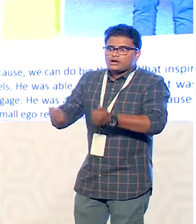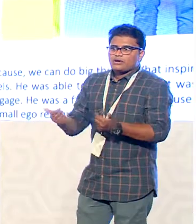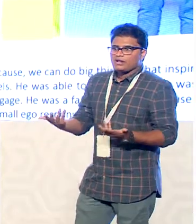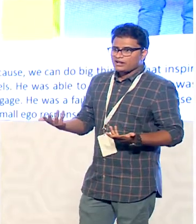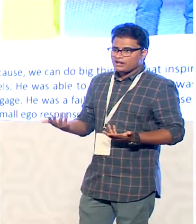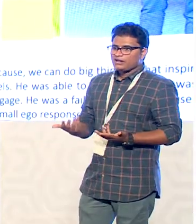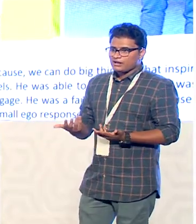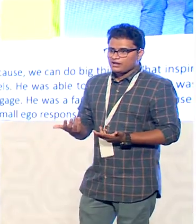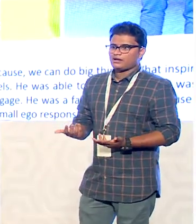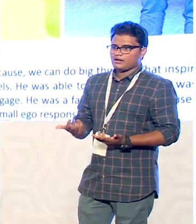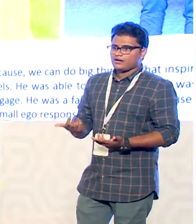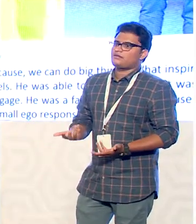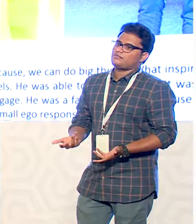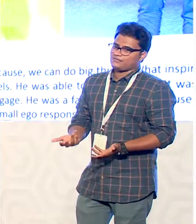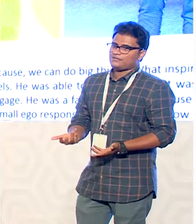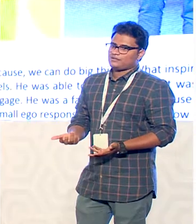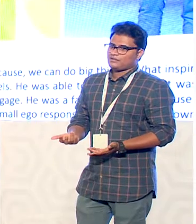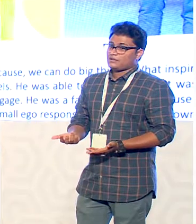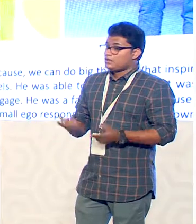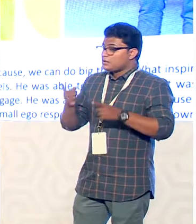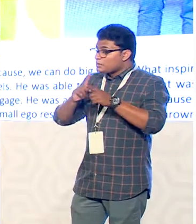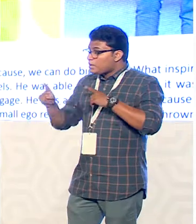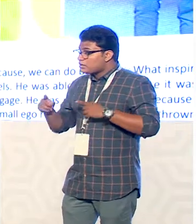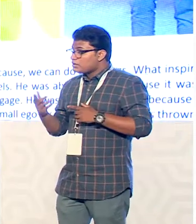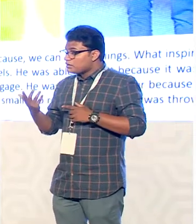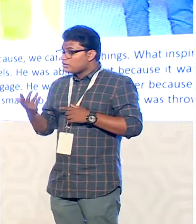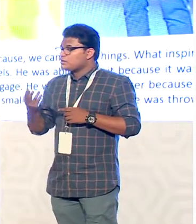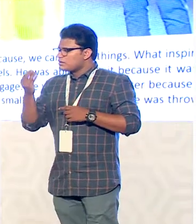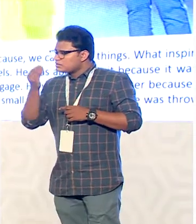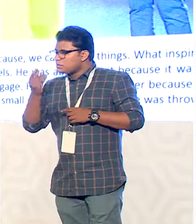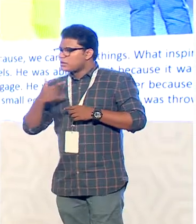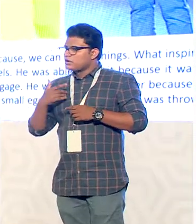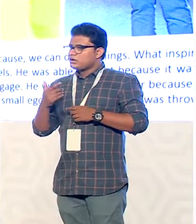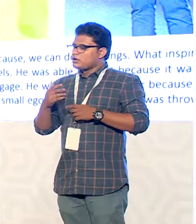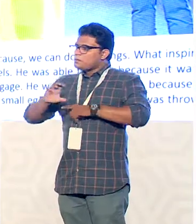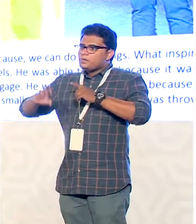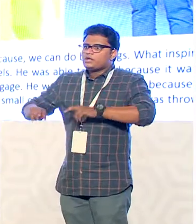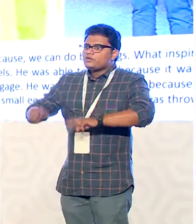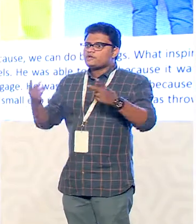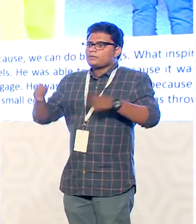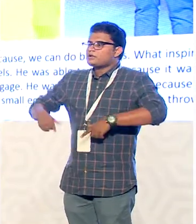many people would have held it against him. But instead, something completely different happens.